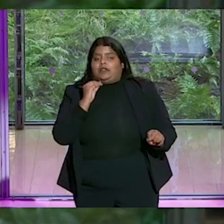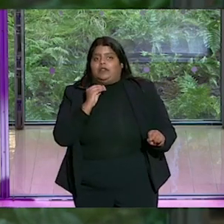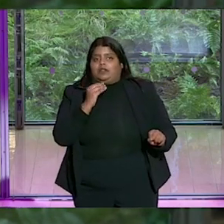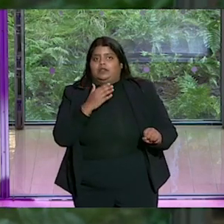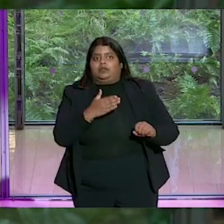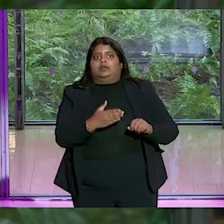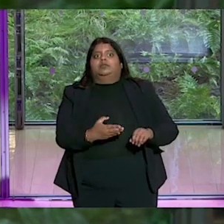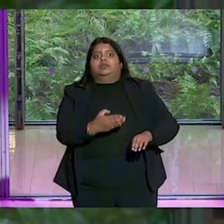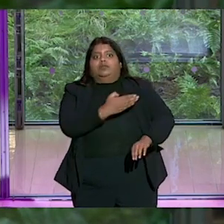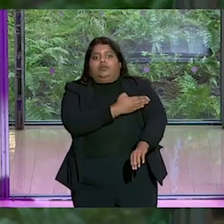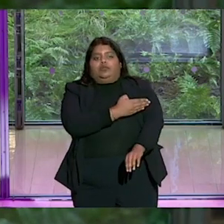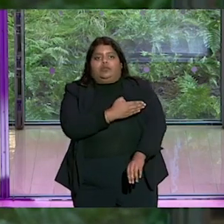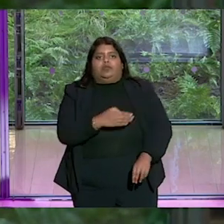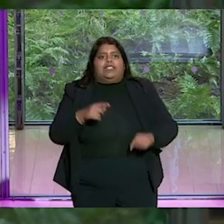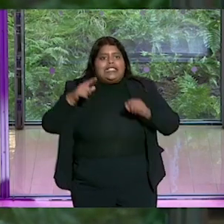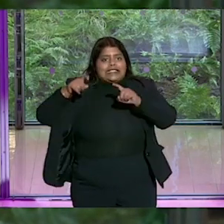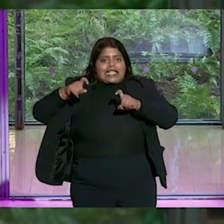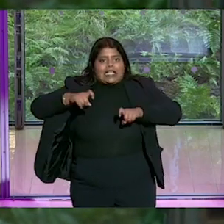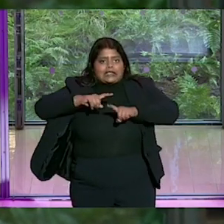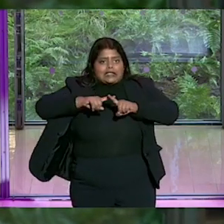friction.